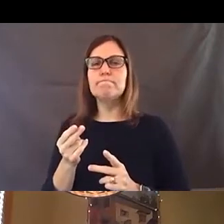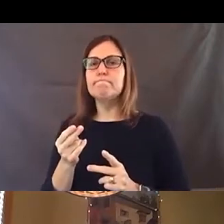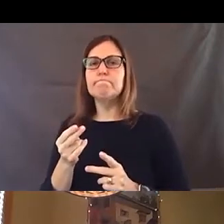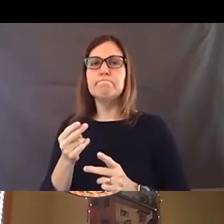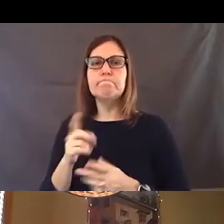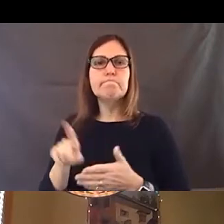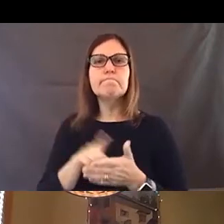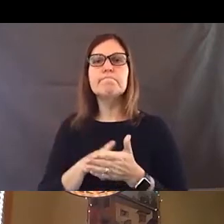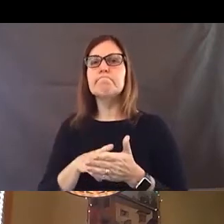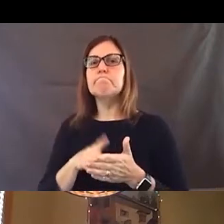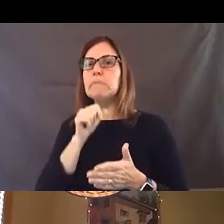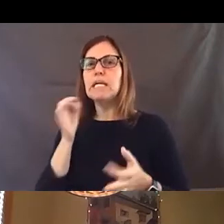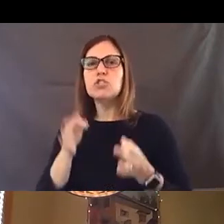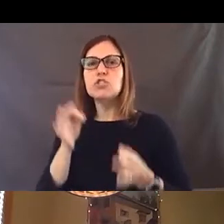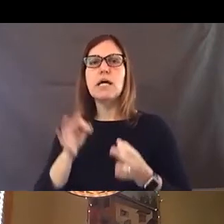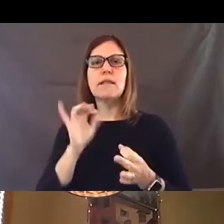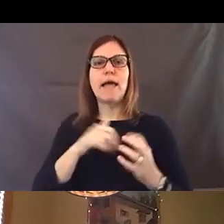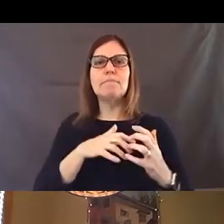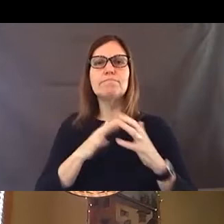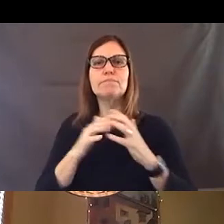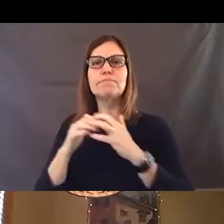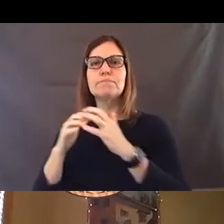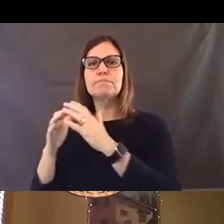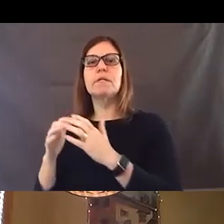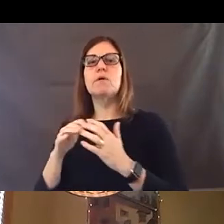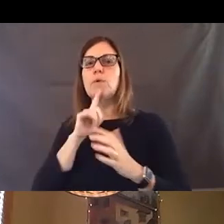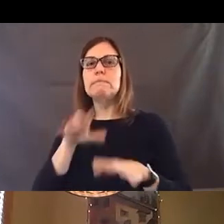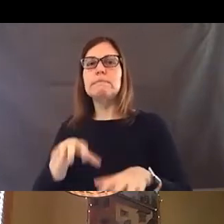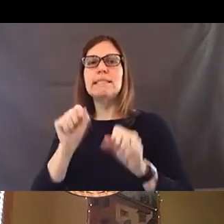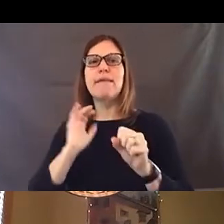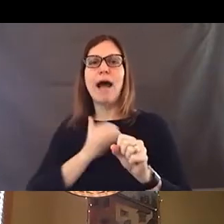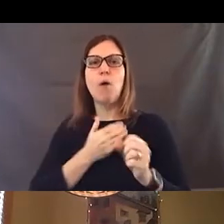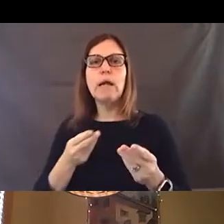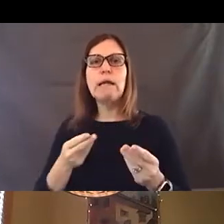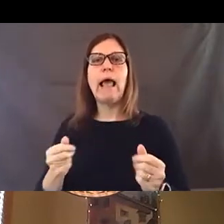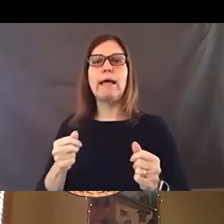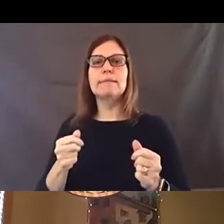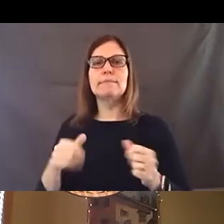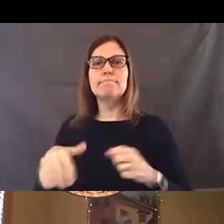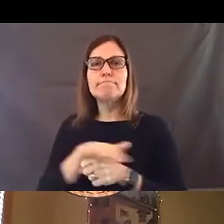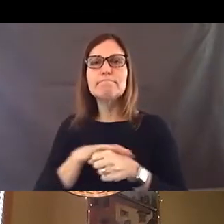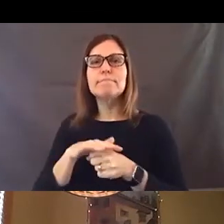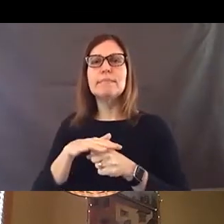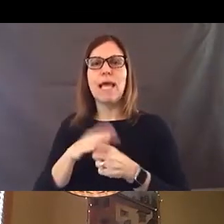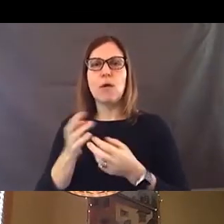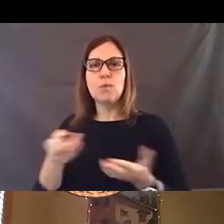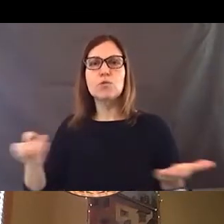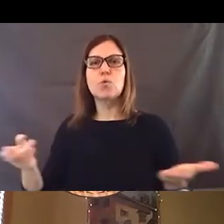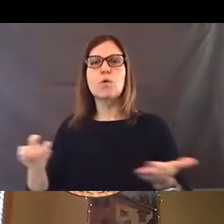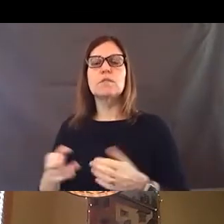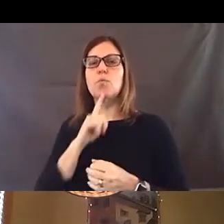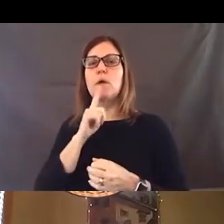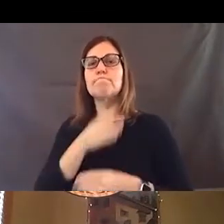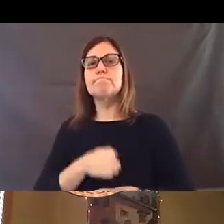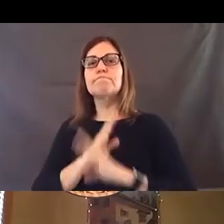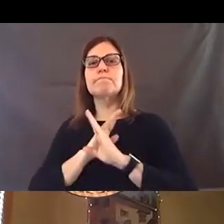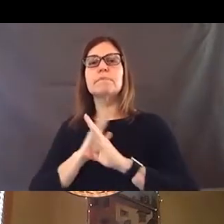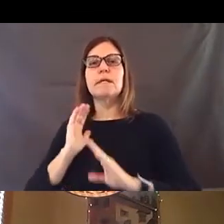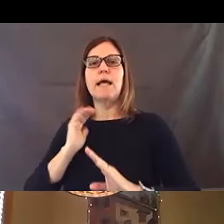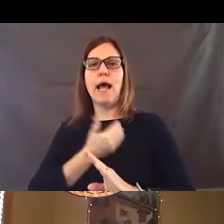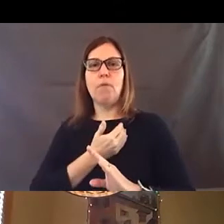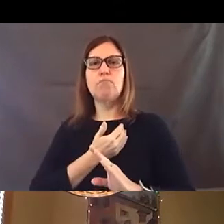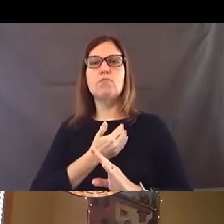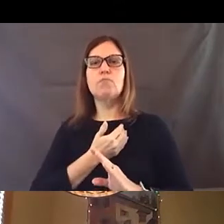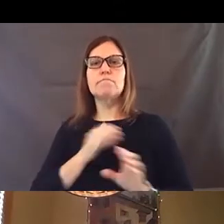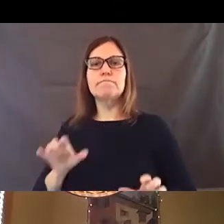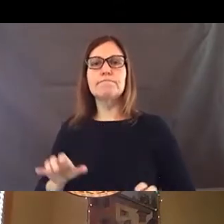alia, colonization, dispossession of our lands, territories, and resources, thus preventing us from exercising our particular